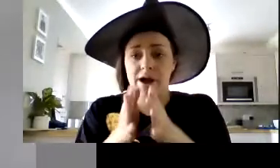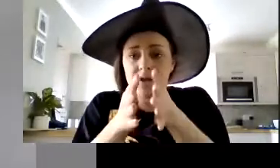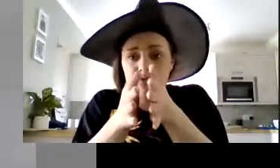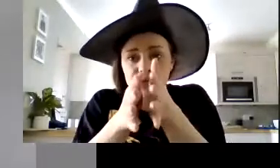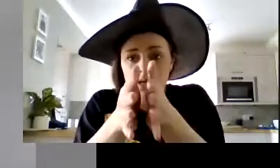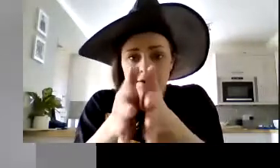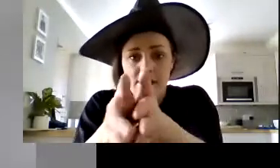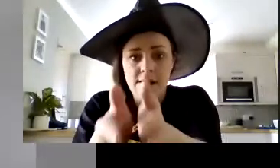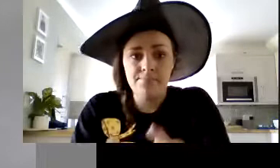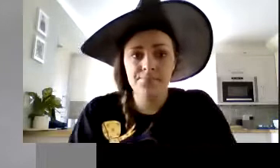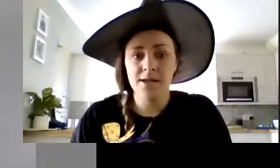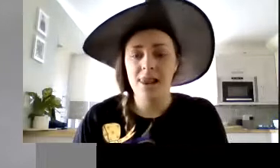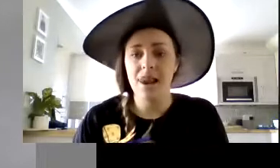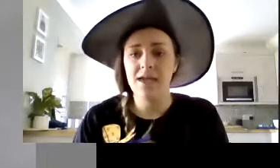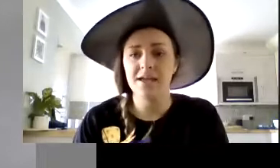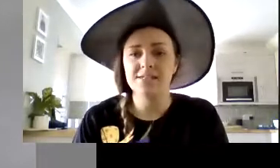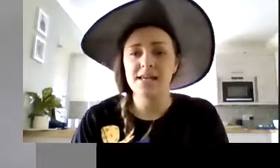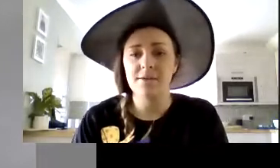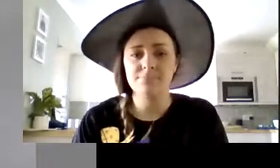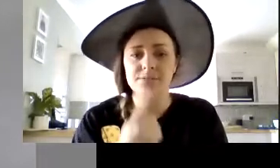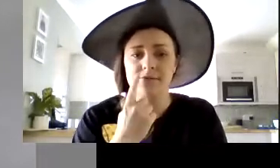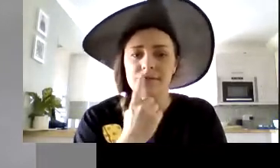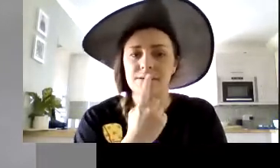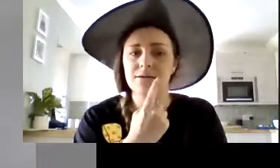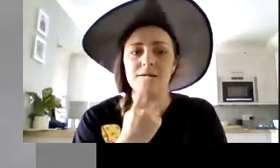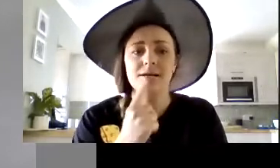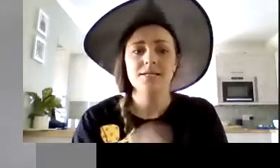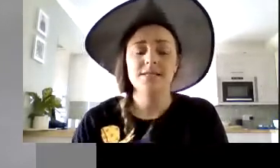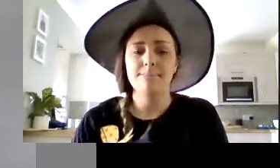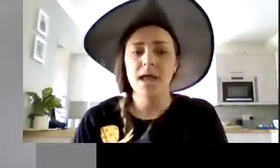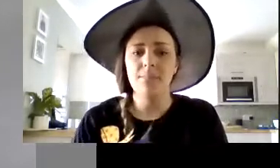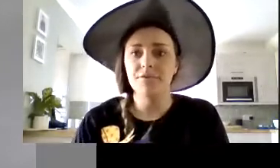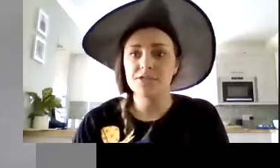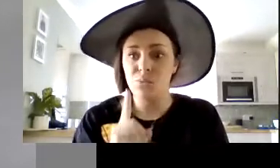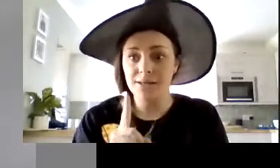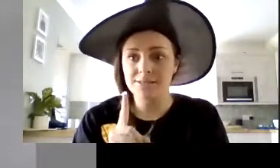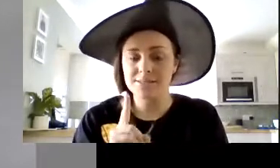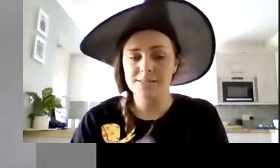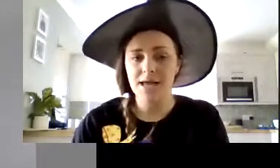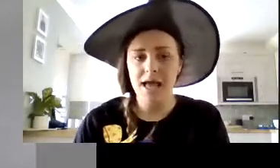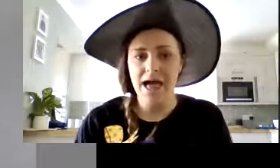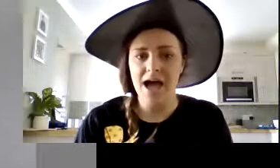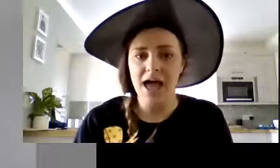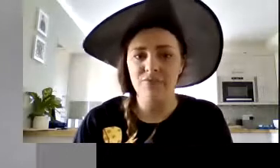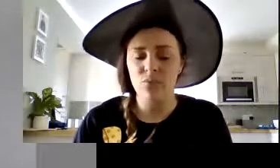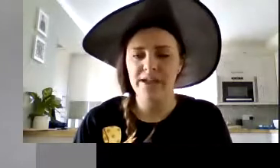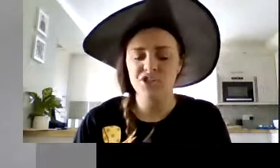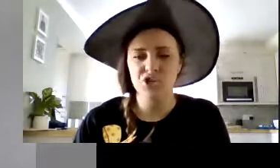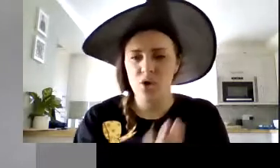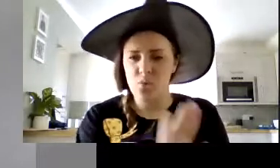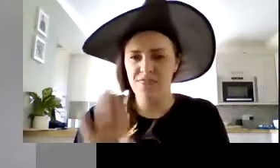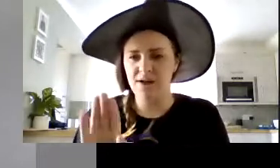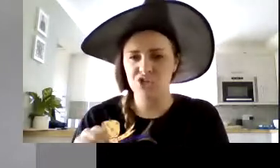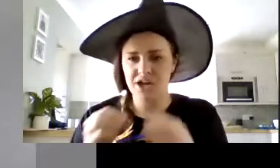The dragon drew nearer, licking his lips, said, "Maybe this once I'll have